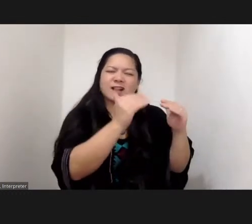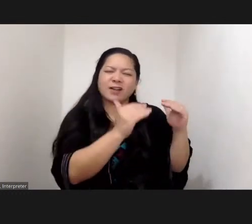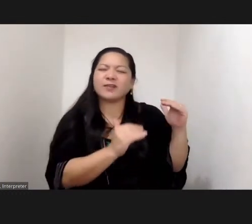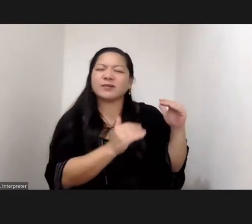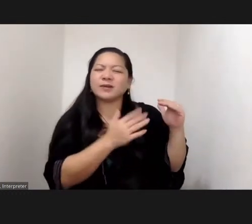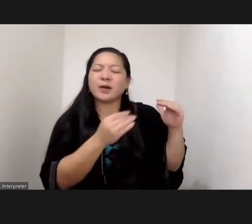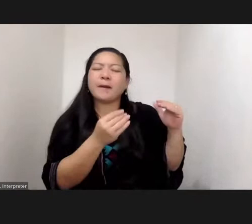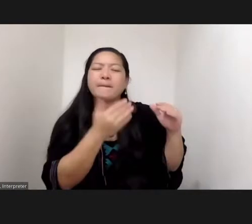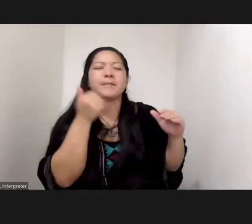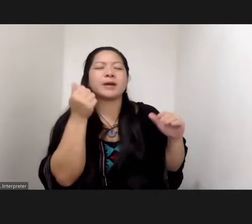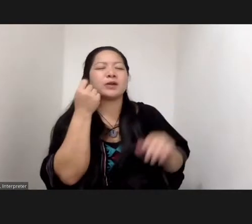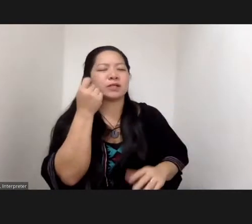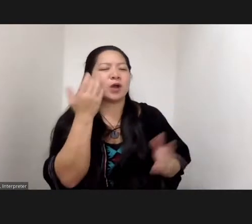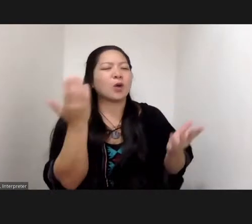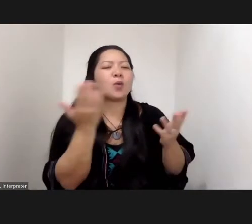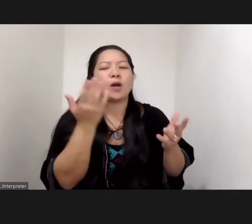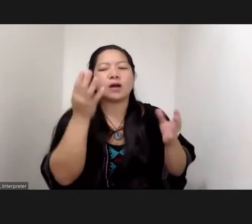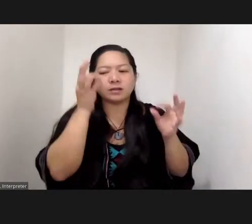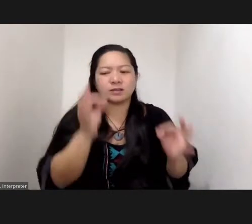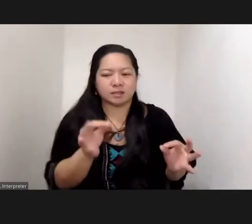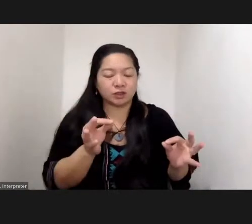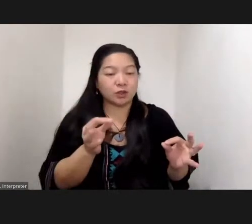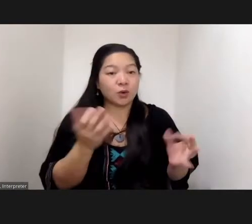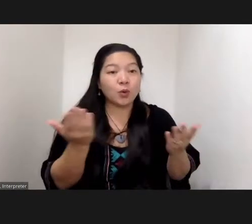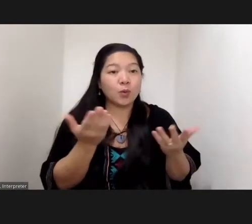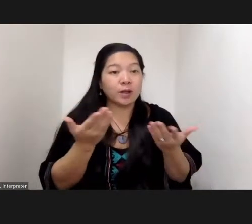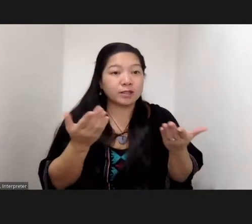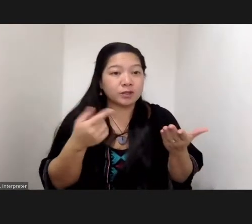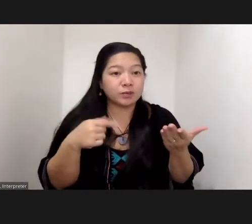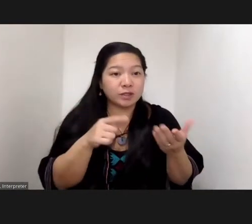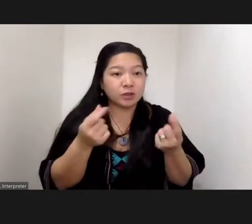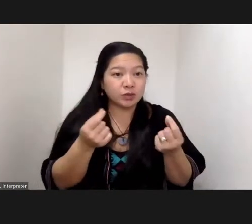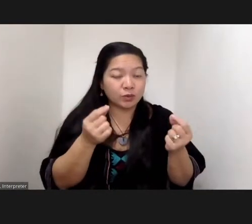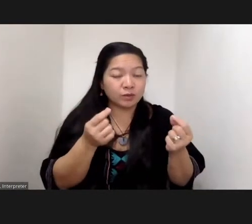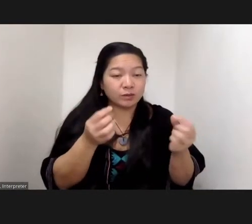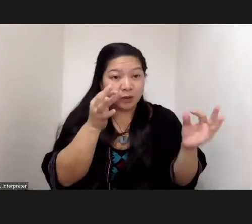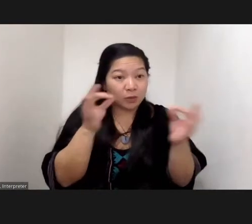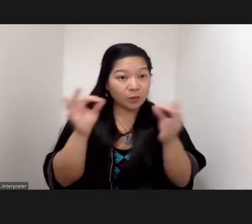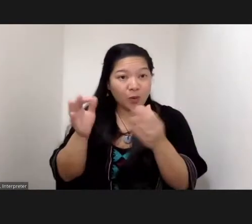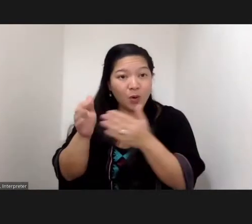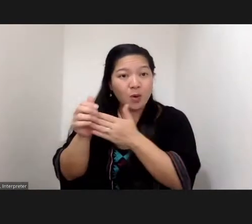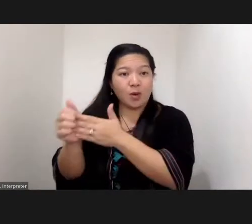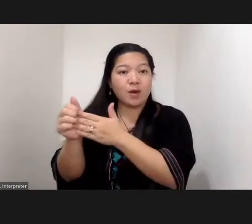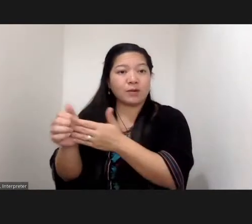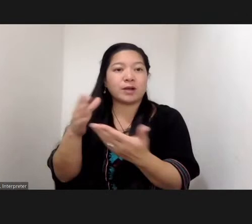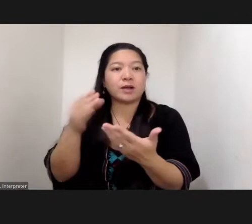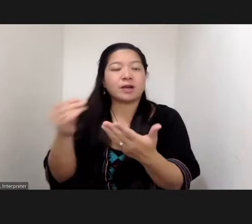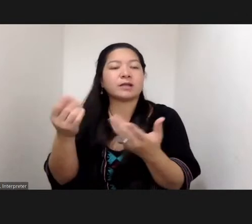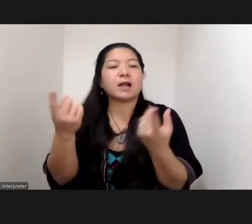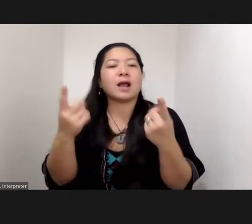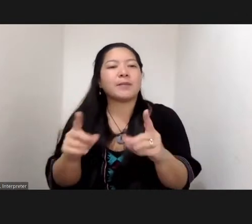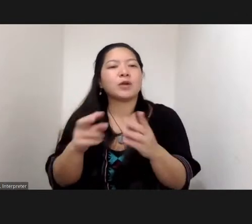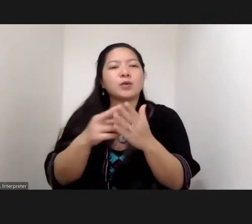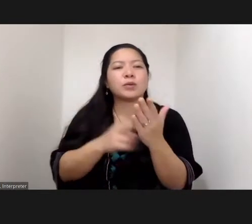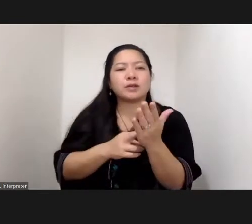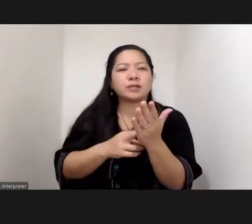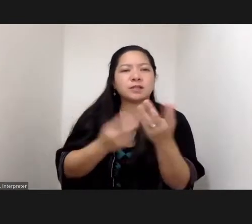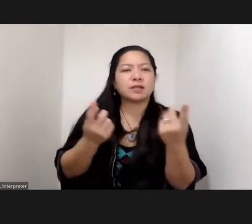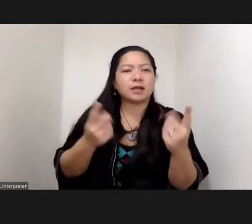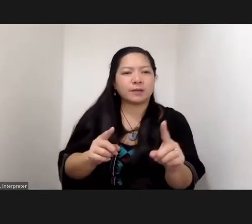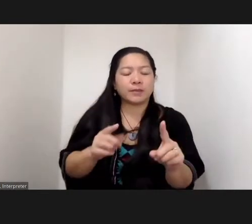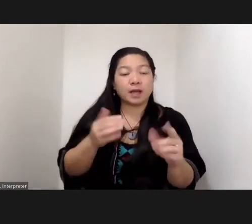of what direction, new guidelines are going to take place. So have you looked